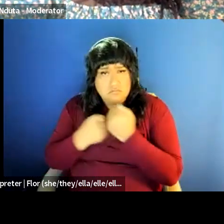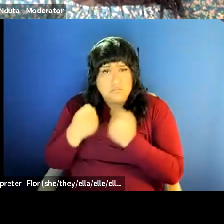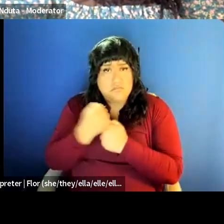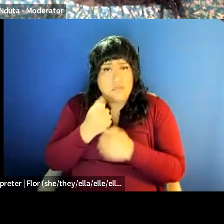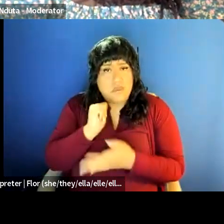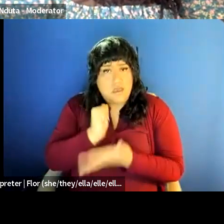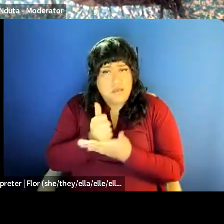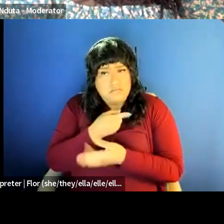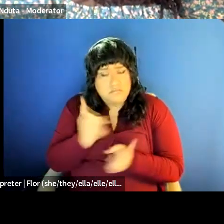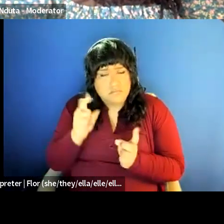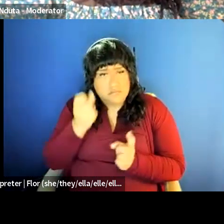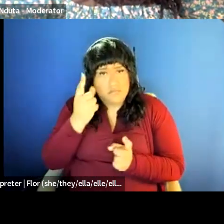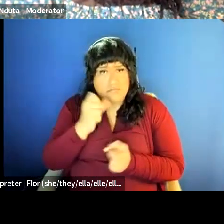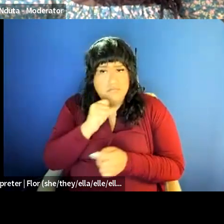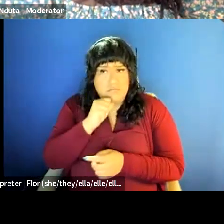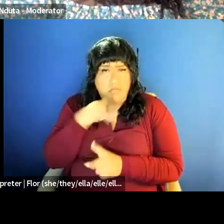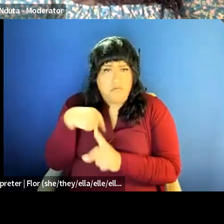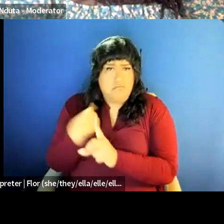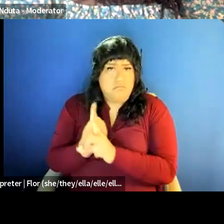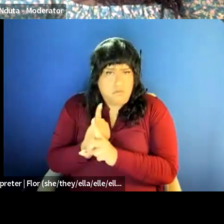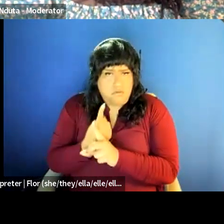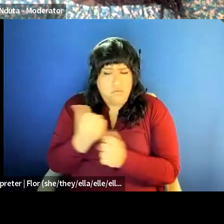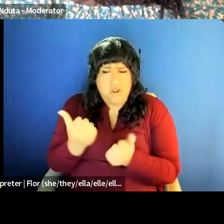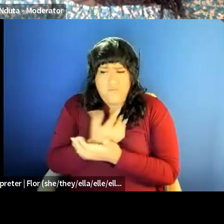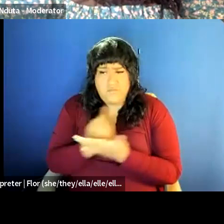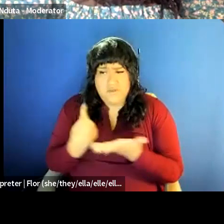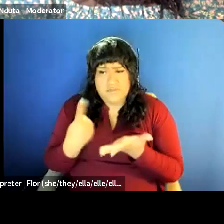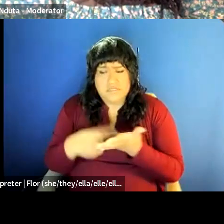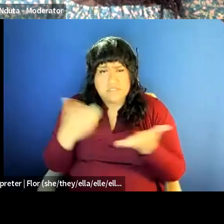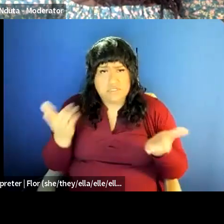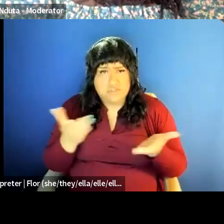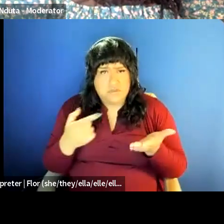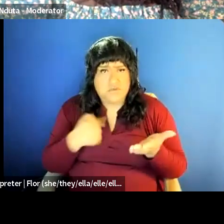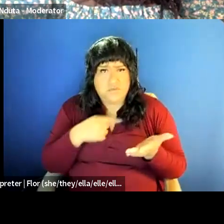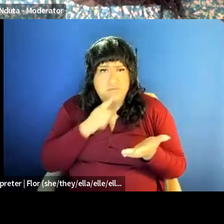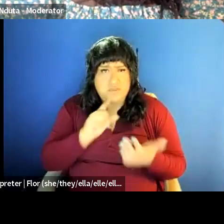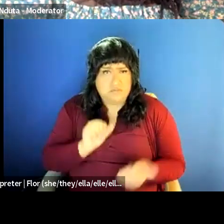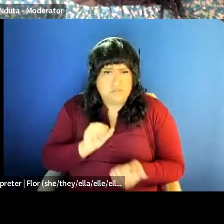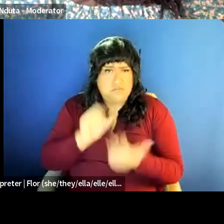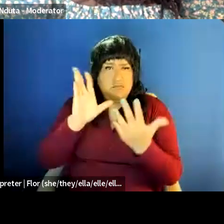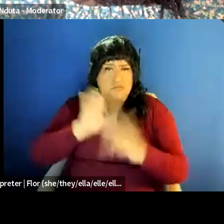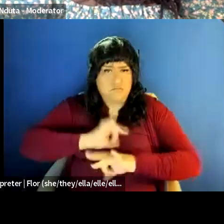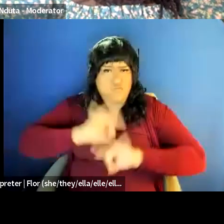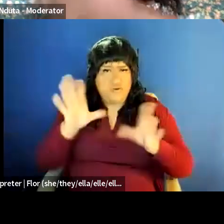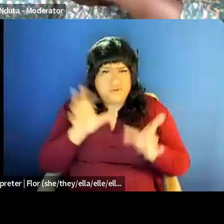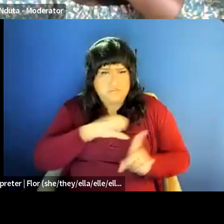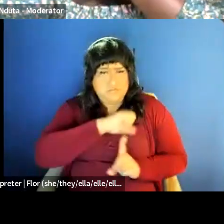alone, right? When the things that we're talking about in this conversation come to bear in the worst of circumstances.